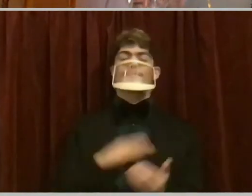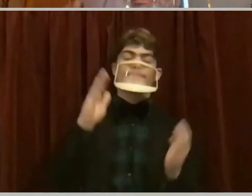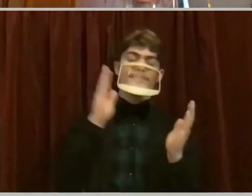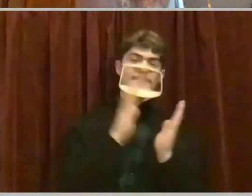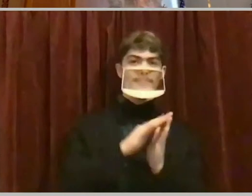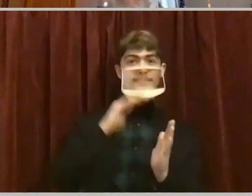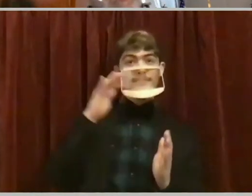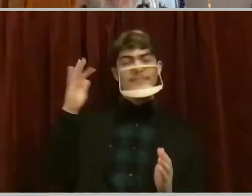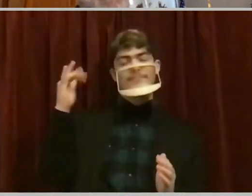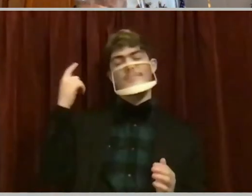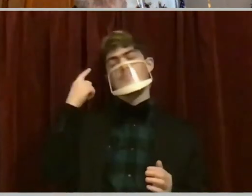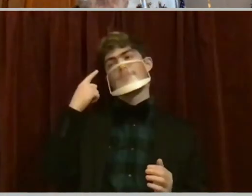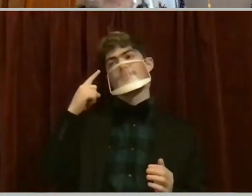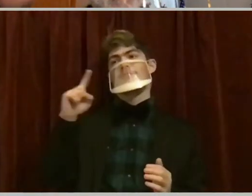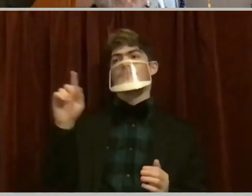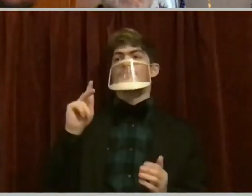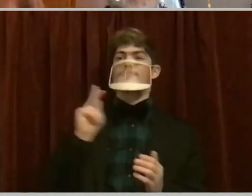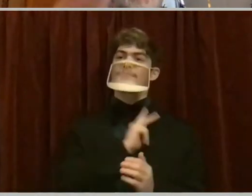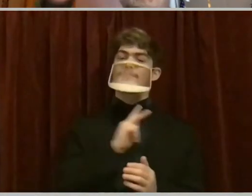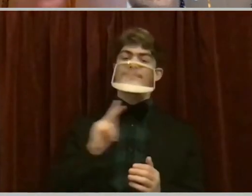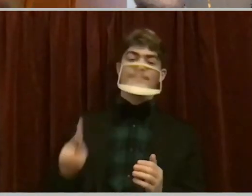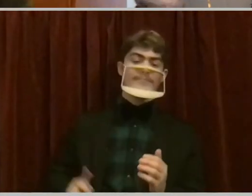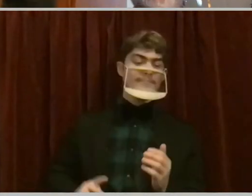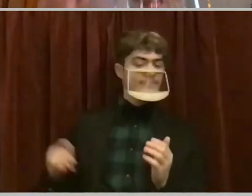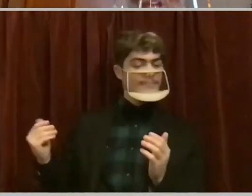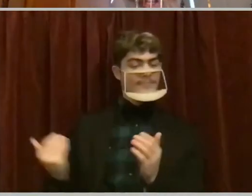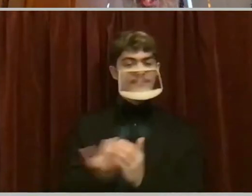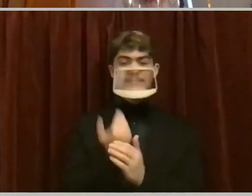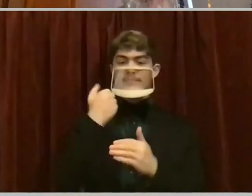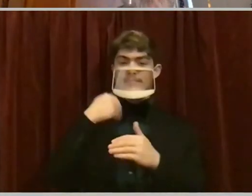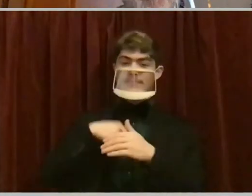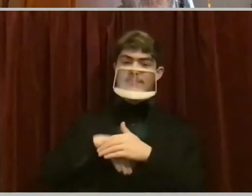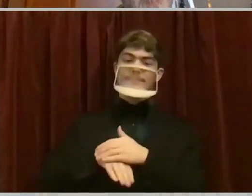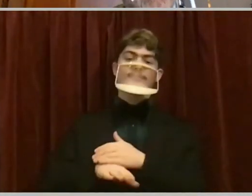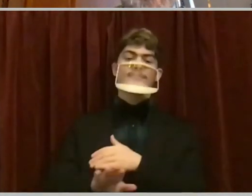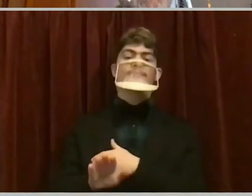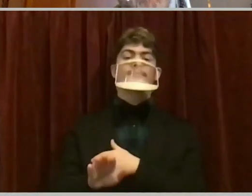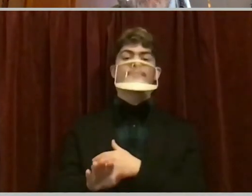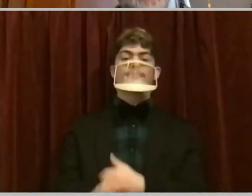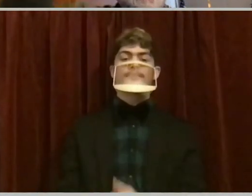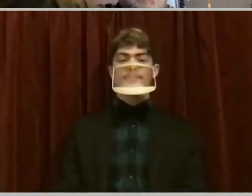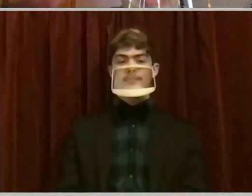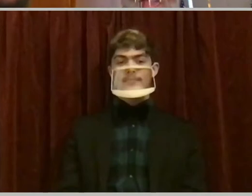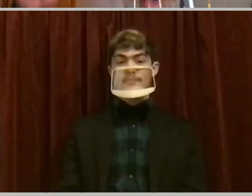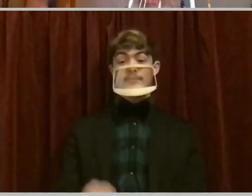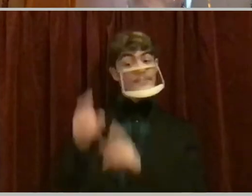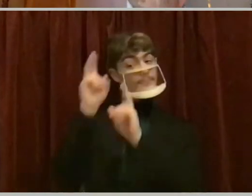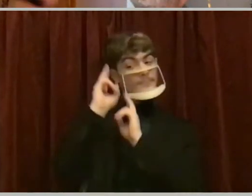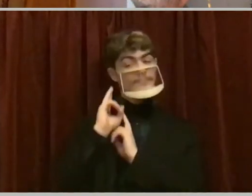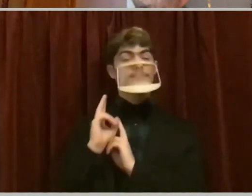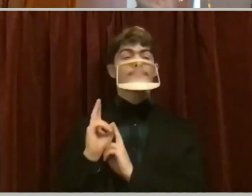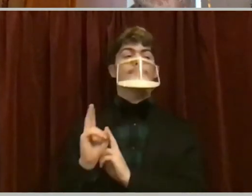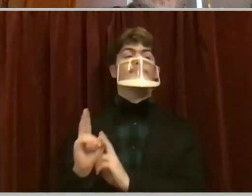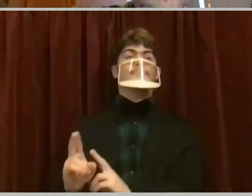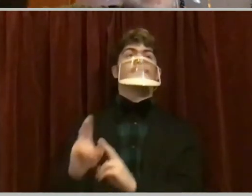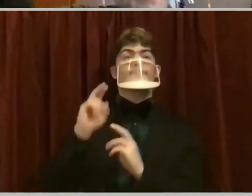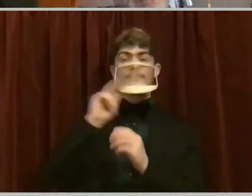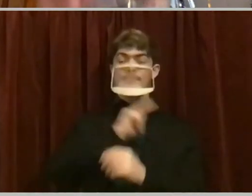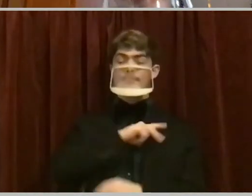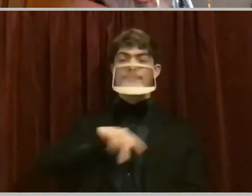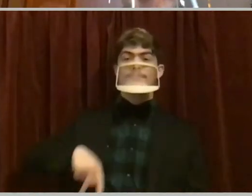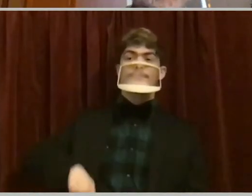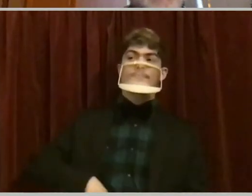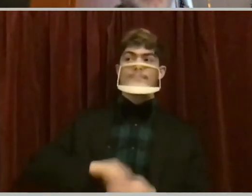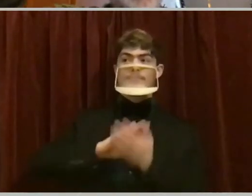angels sing, glory to the newborn King. Hail the